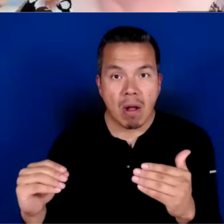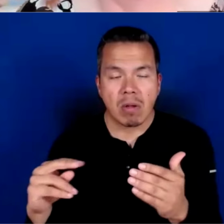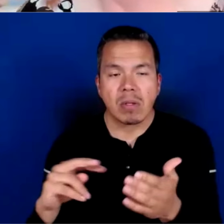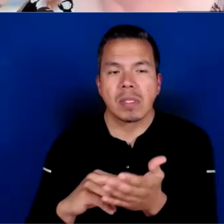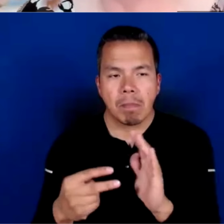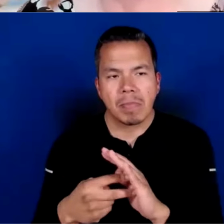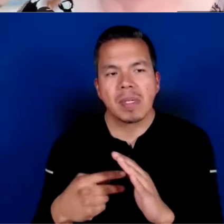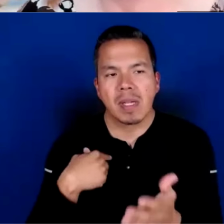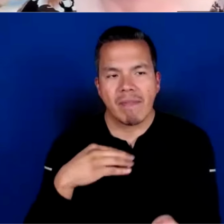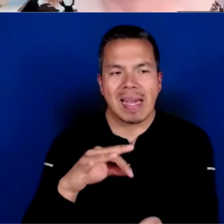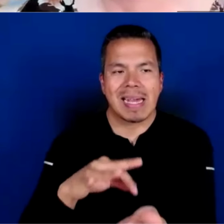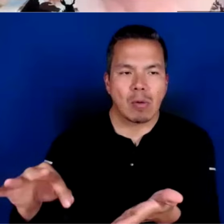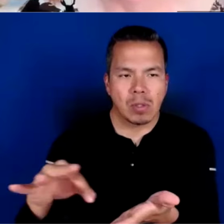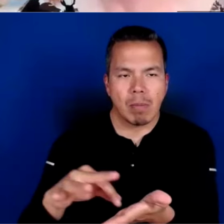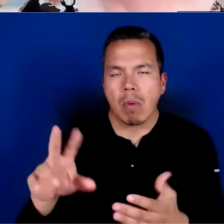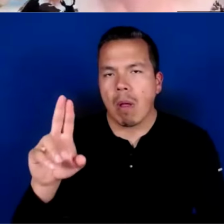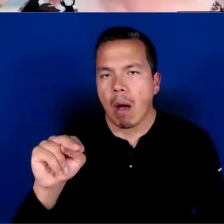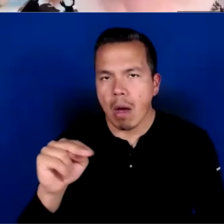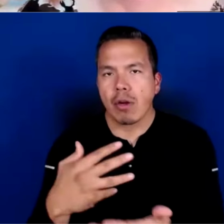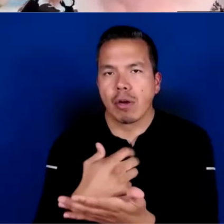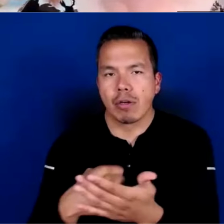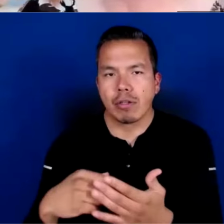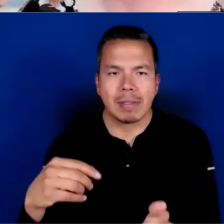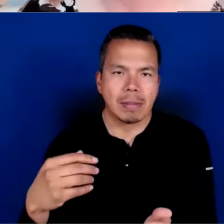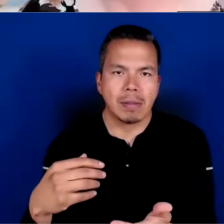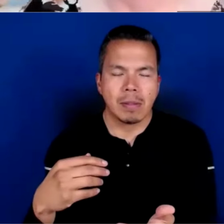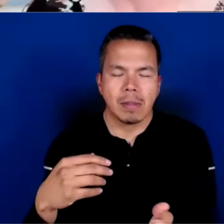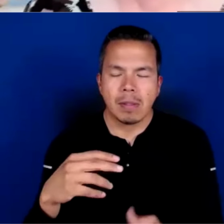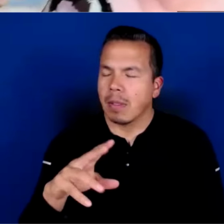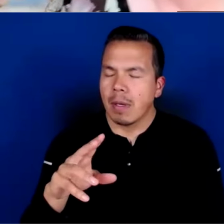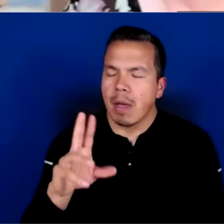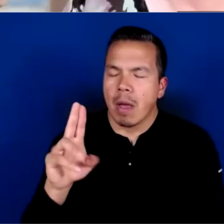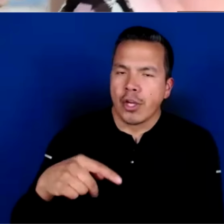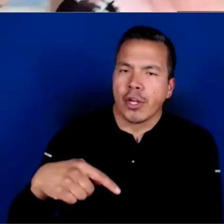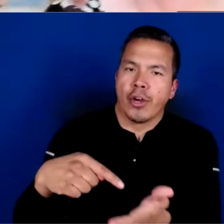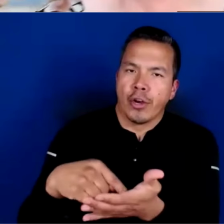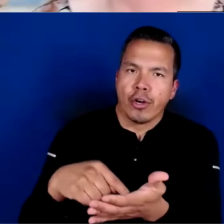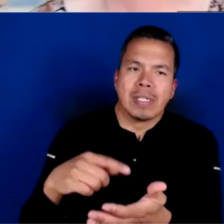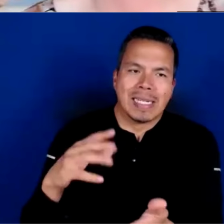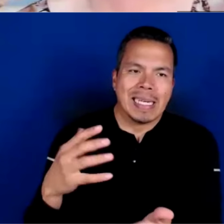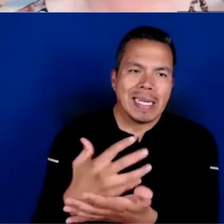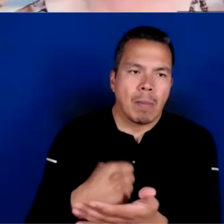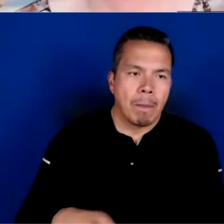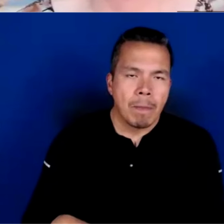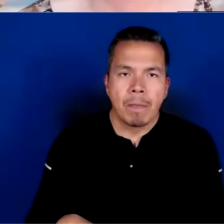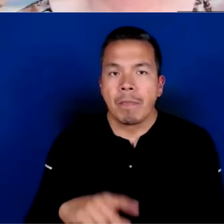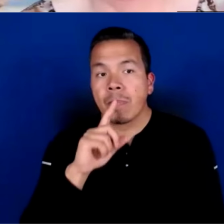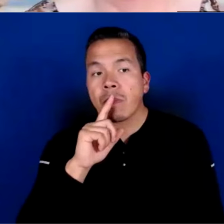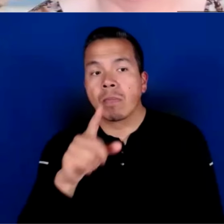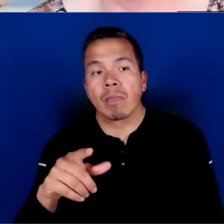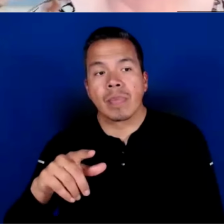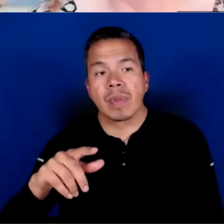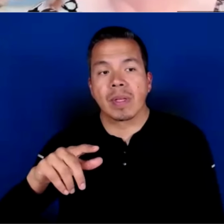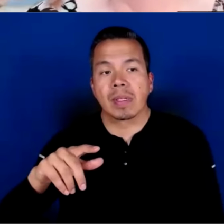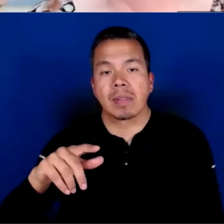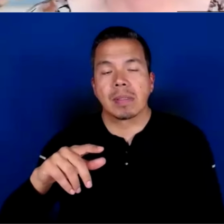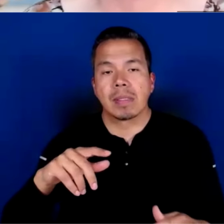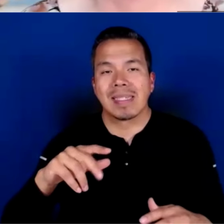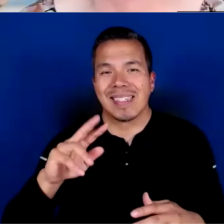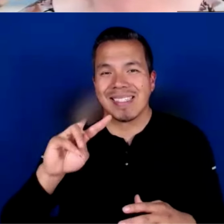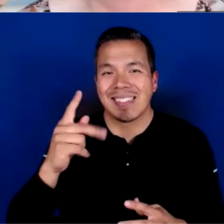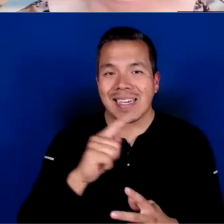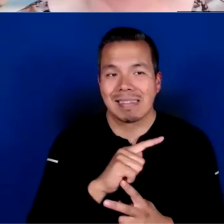unearned income. Now, it's step 2, we've got the gross earned income,